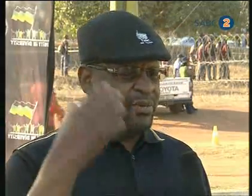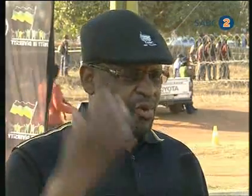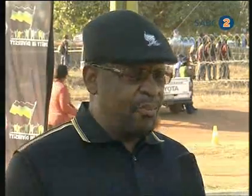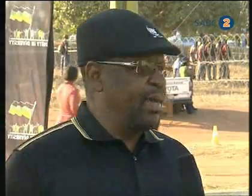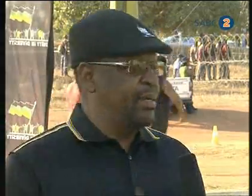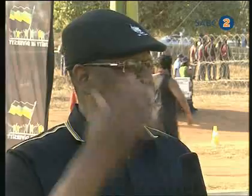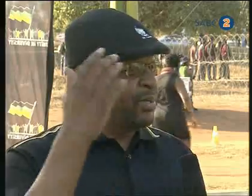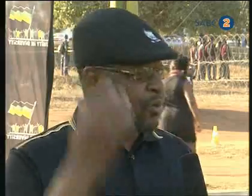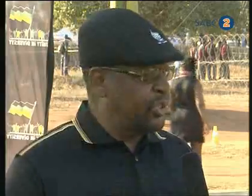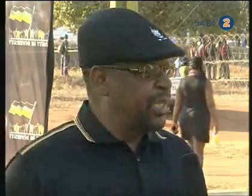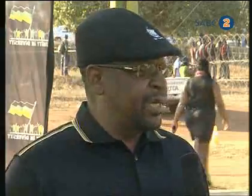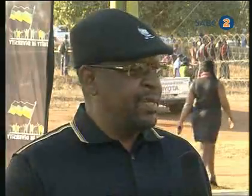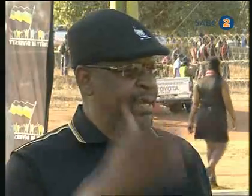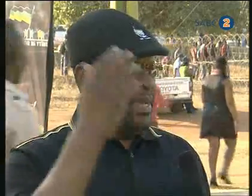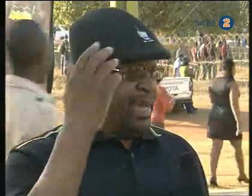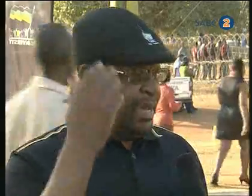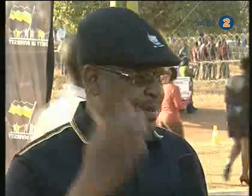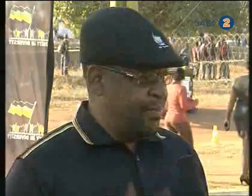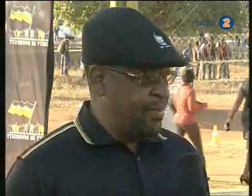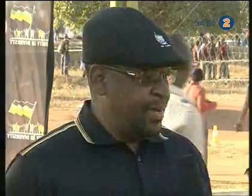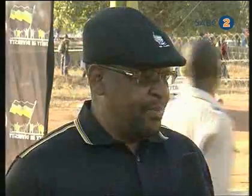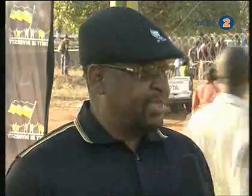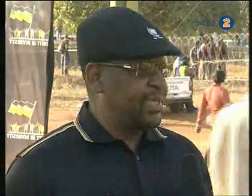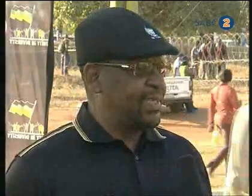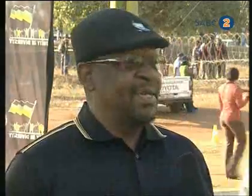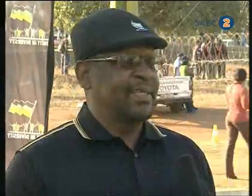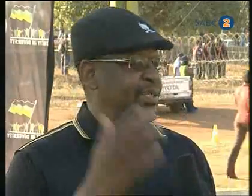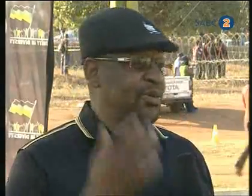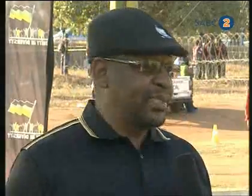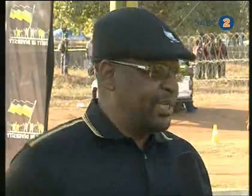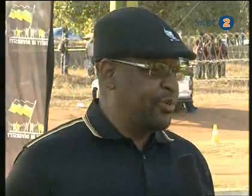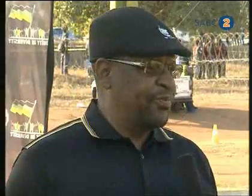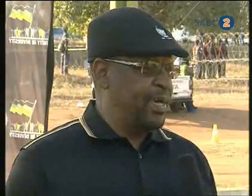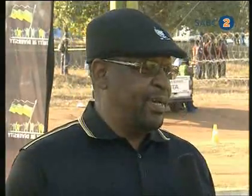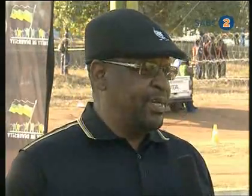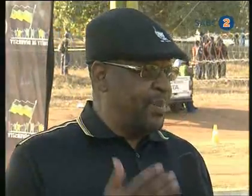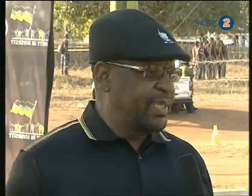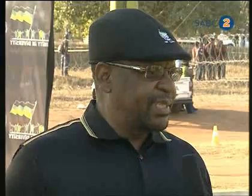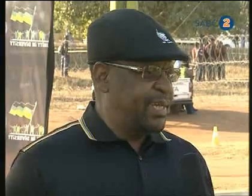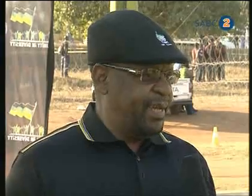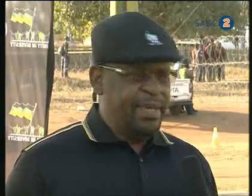this is a normal precautionary measures. There's no state of